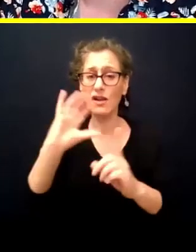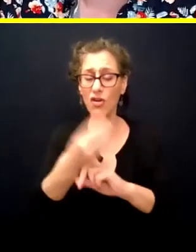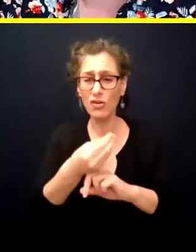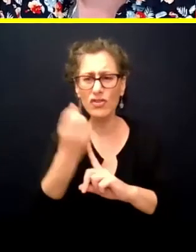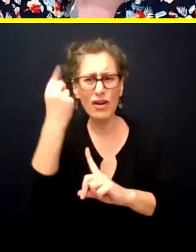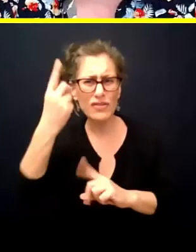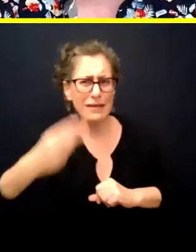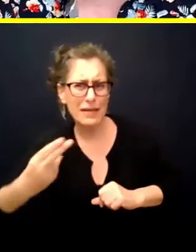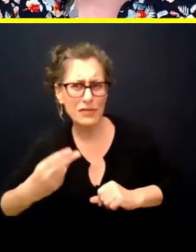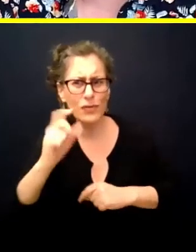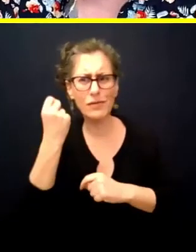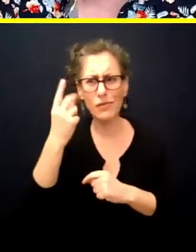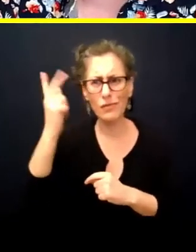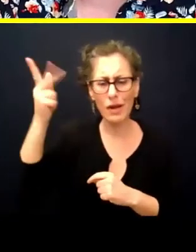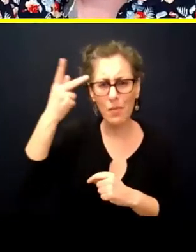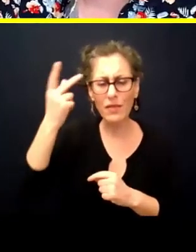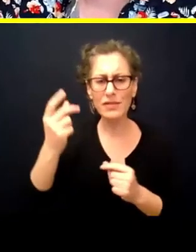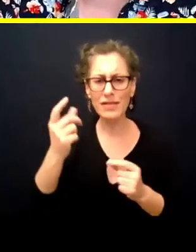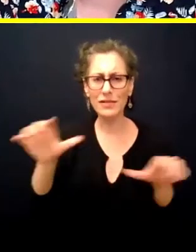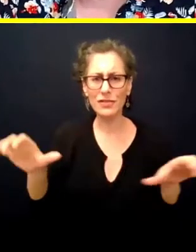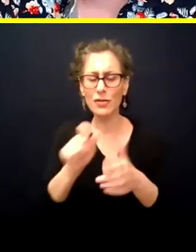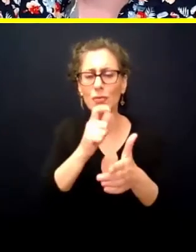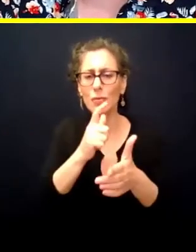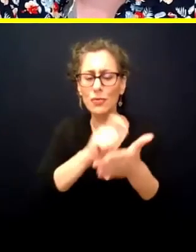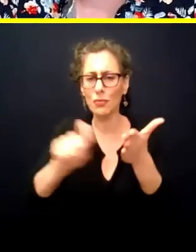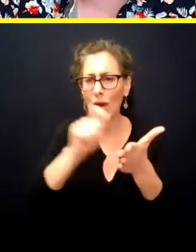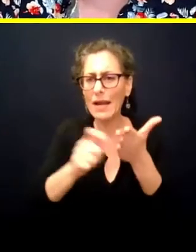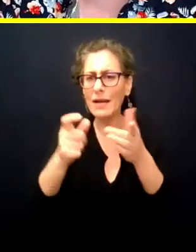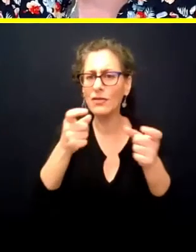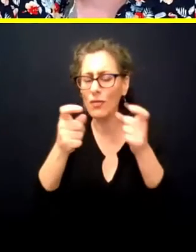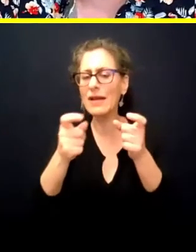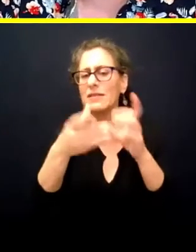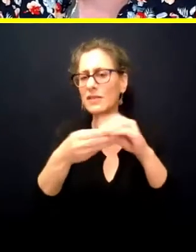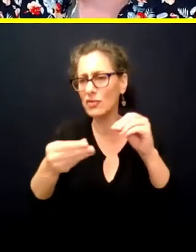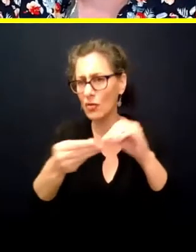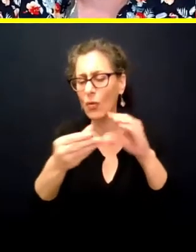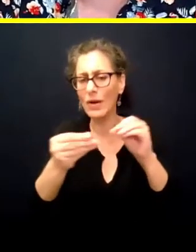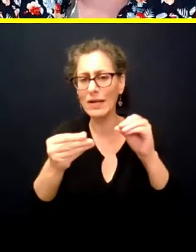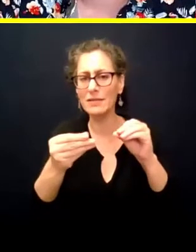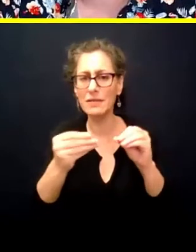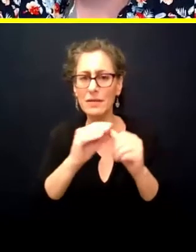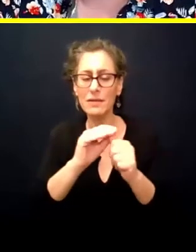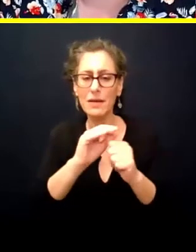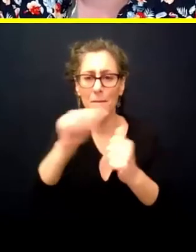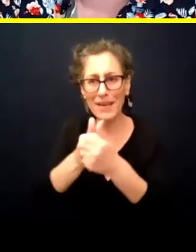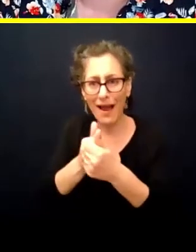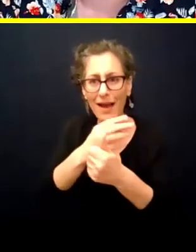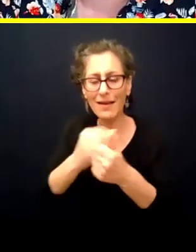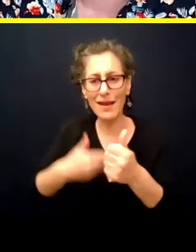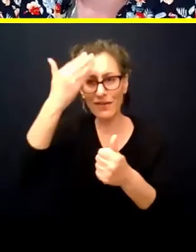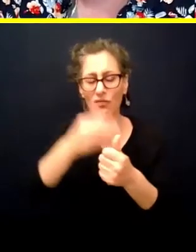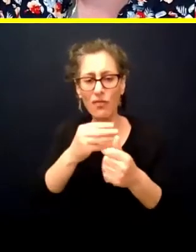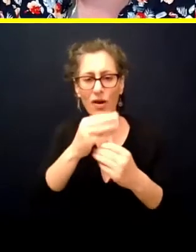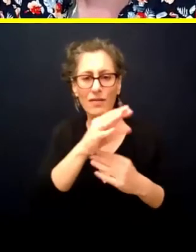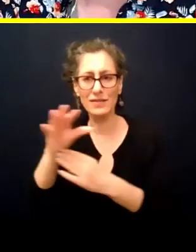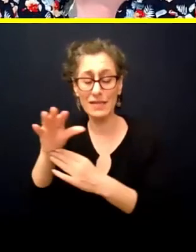and the politics, to be the creatives who are writing the stories and directing the stories and producing the stories, because they're going to come at it from